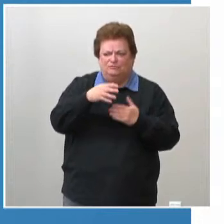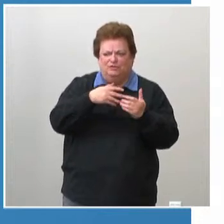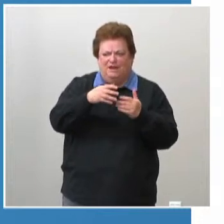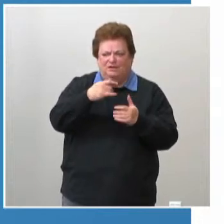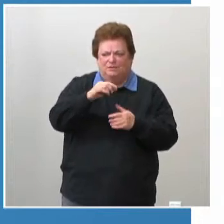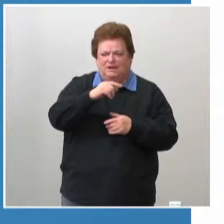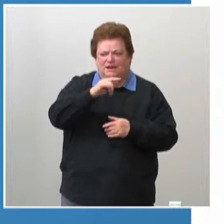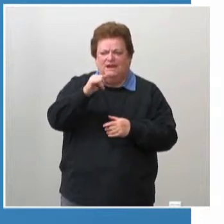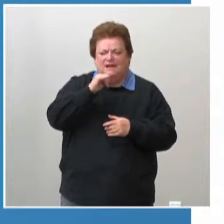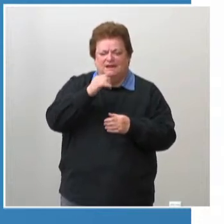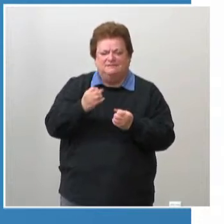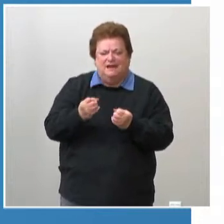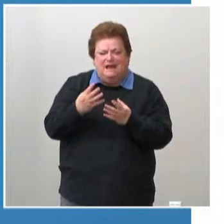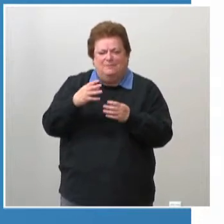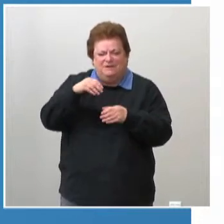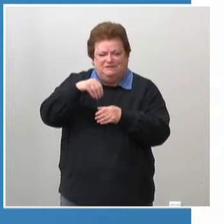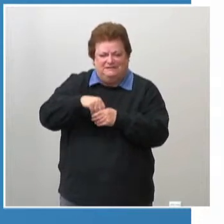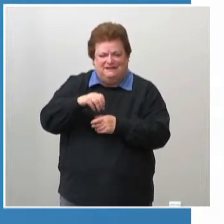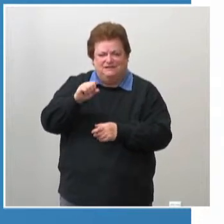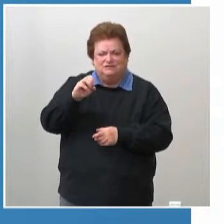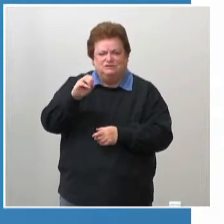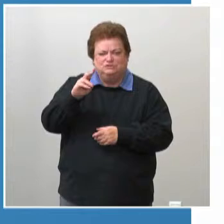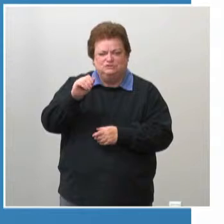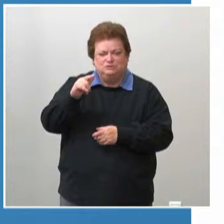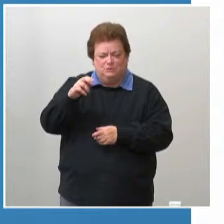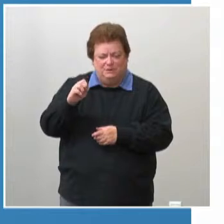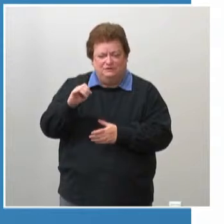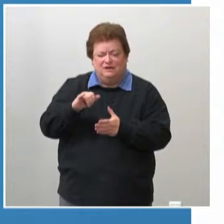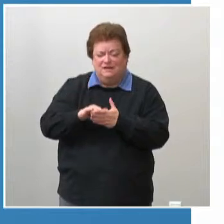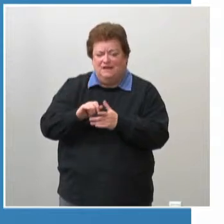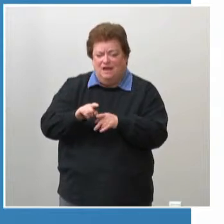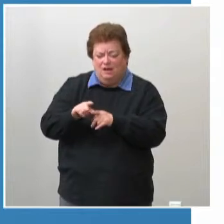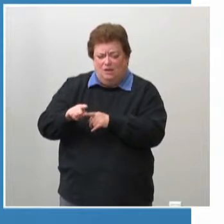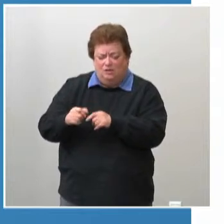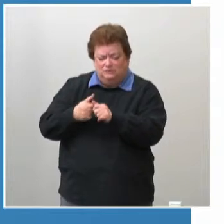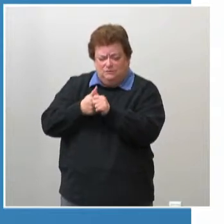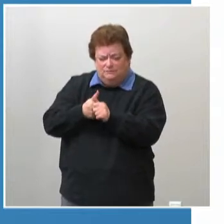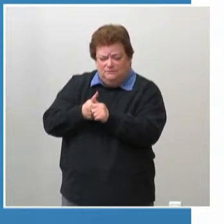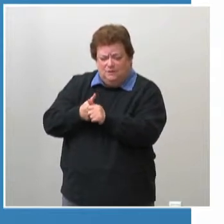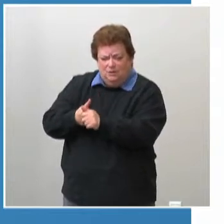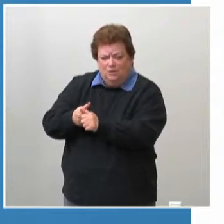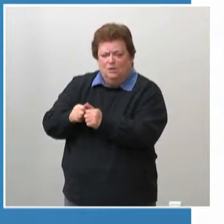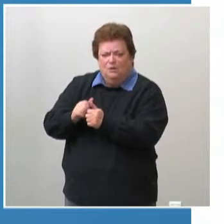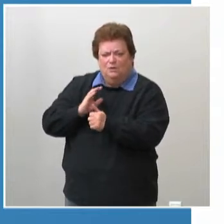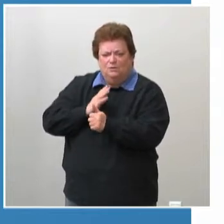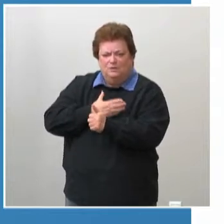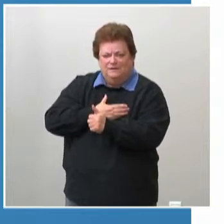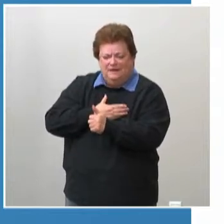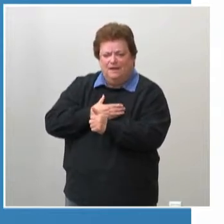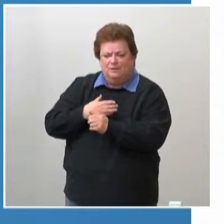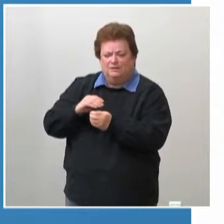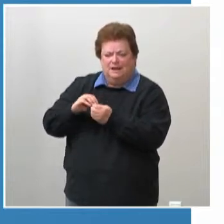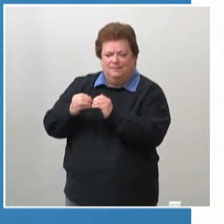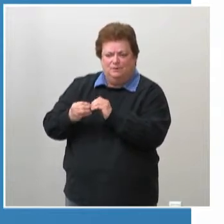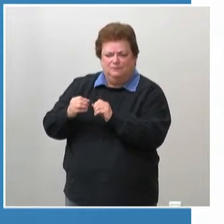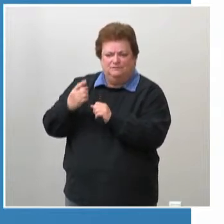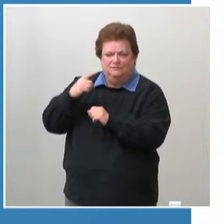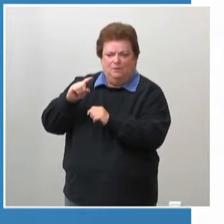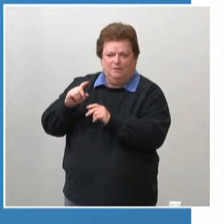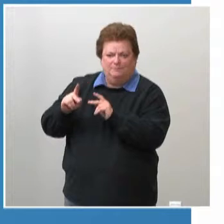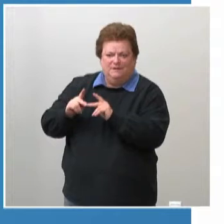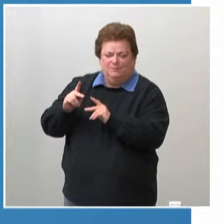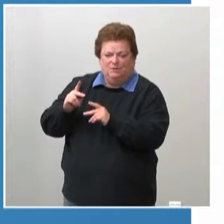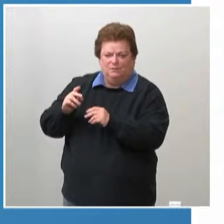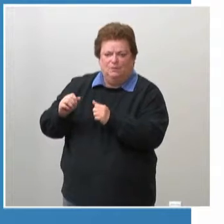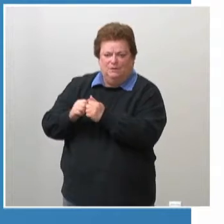the sewage. As you can see, this data has also tracked very closely with our human case data.